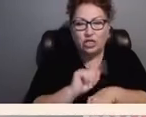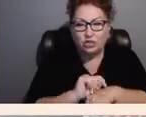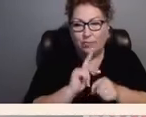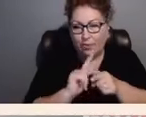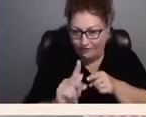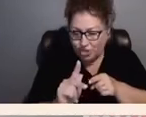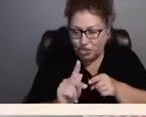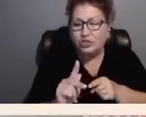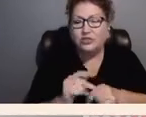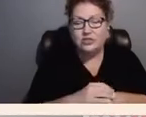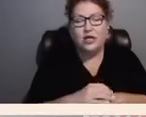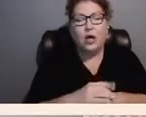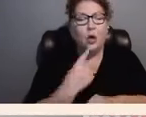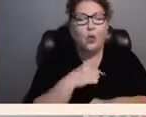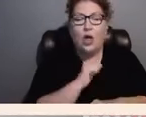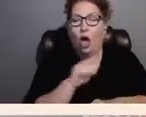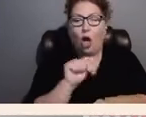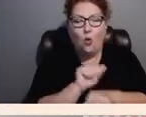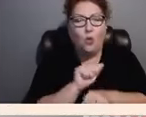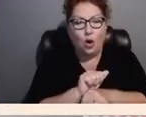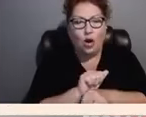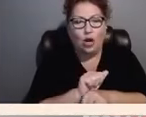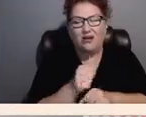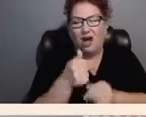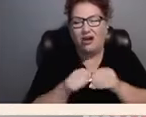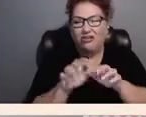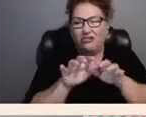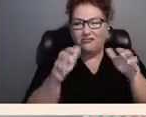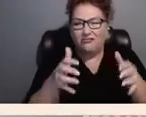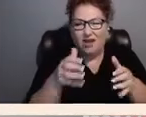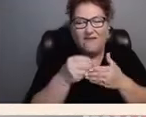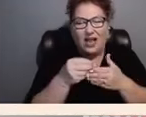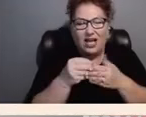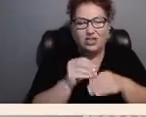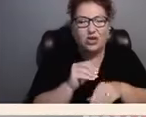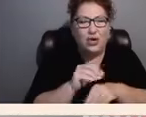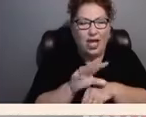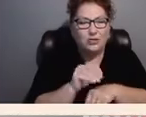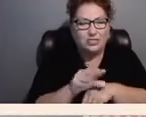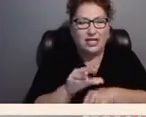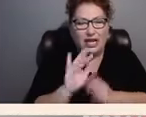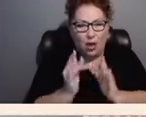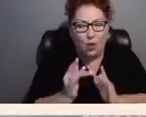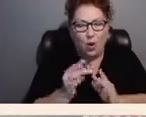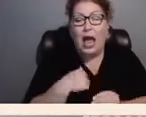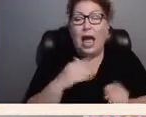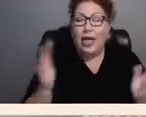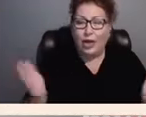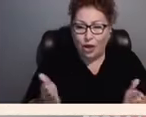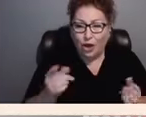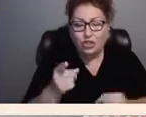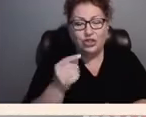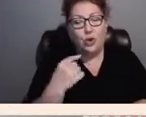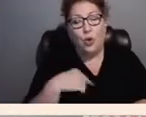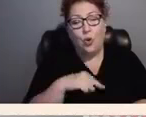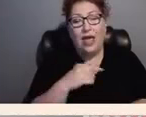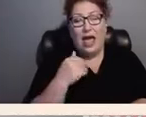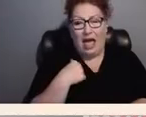We all work underneath the umbrella of the Financial Counseling Network. And I encourage you, we have a forum that